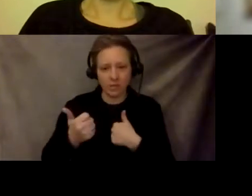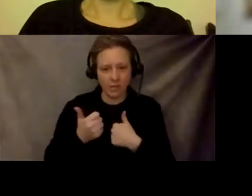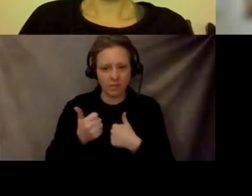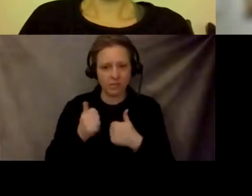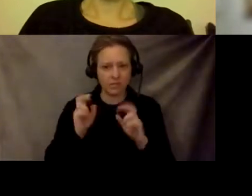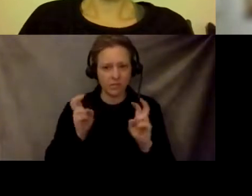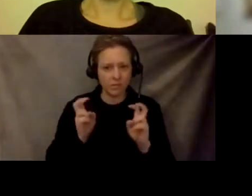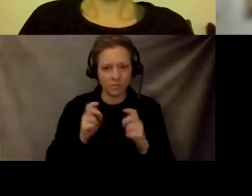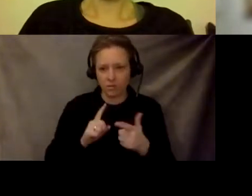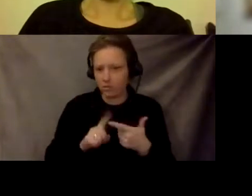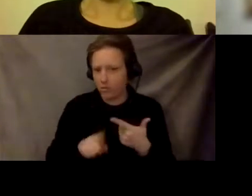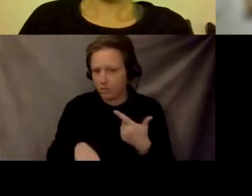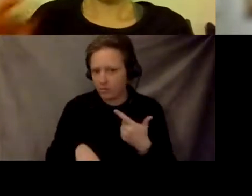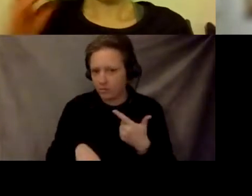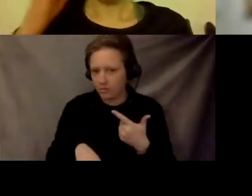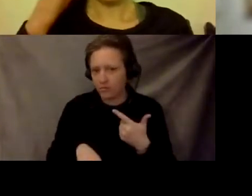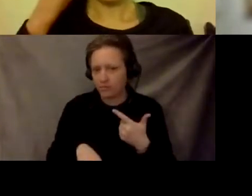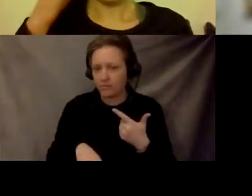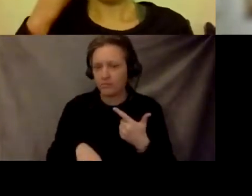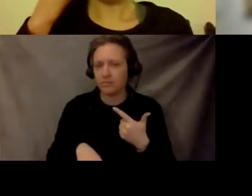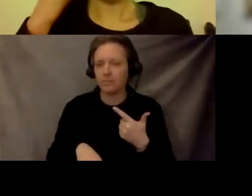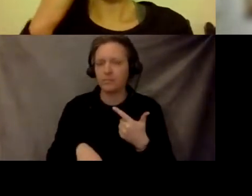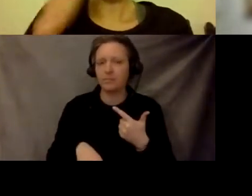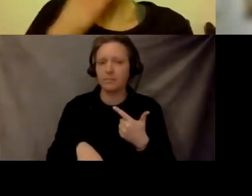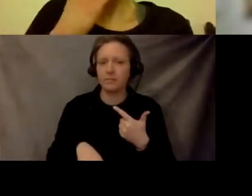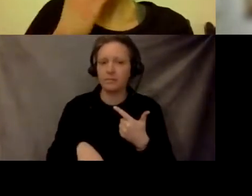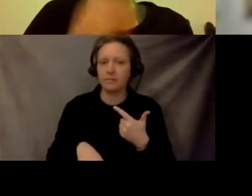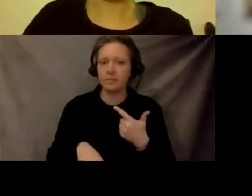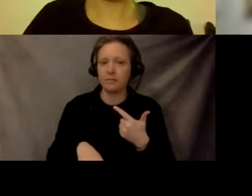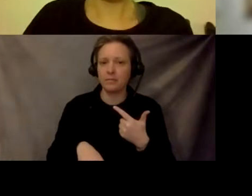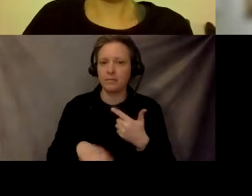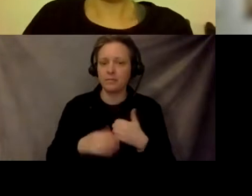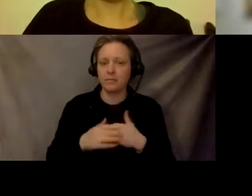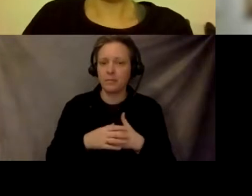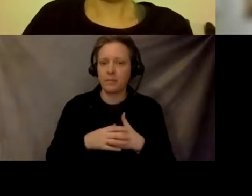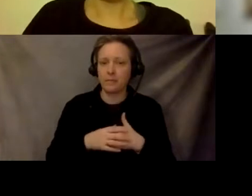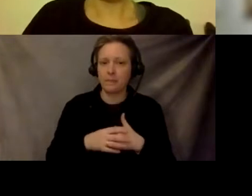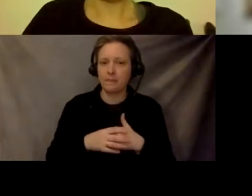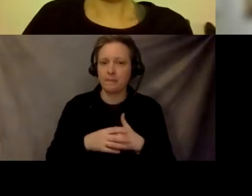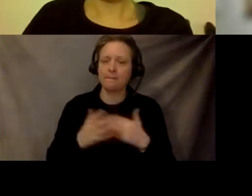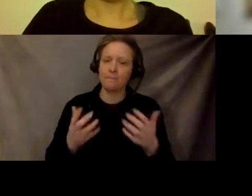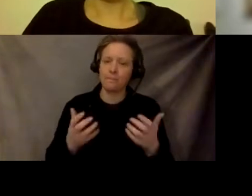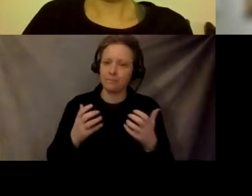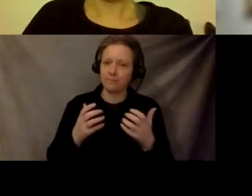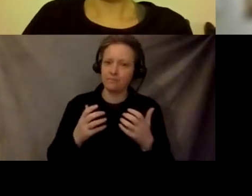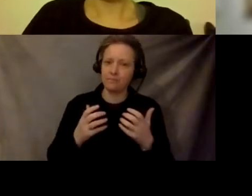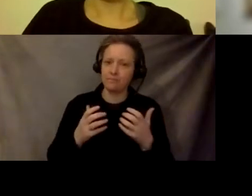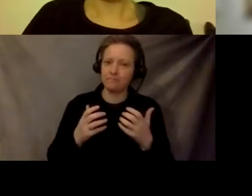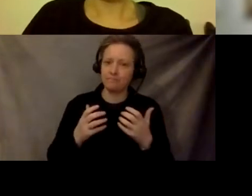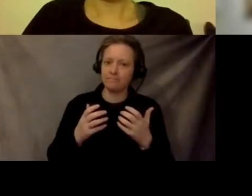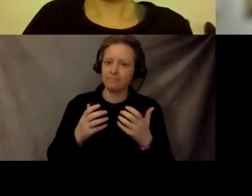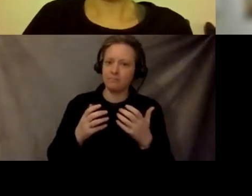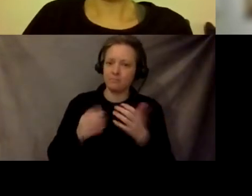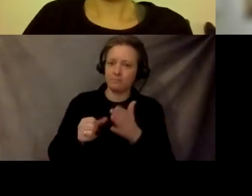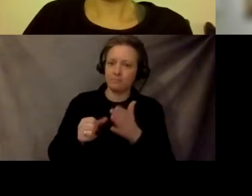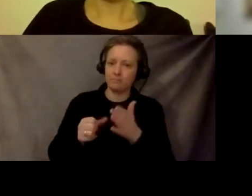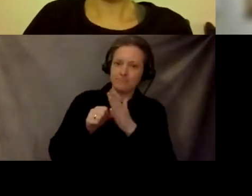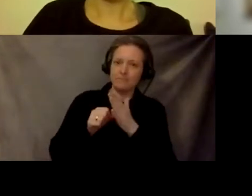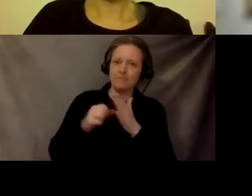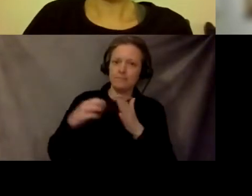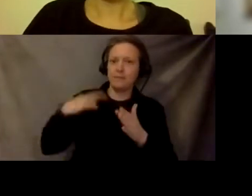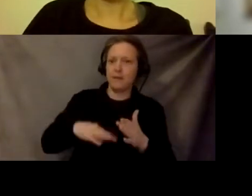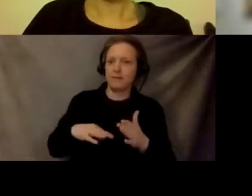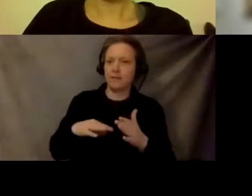to let us help you better understand the benefits of trees as it relates to, there's